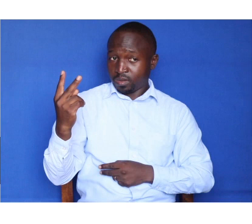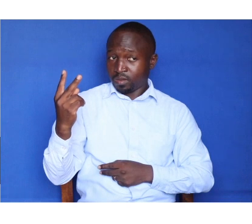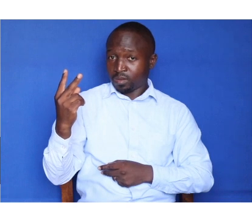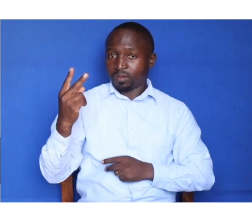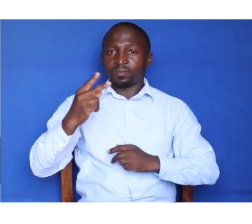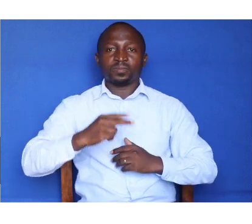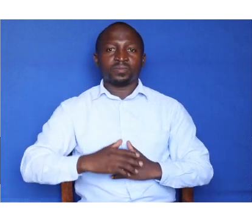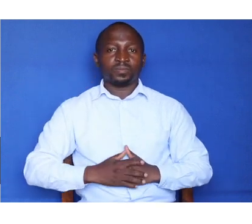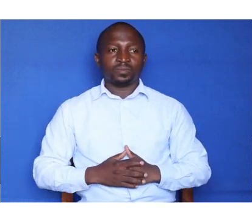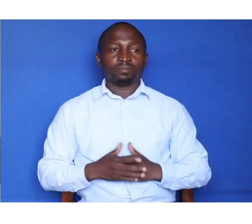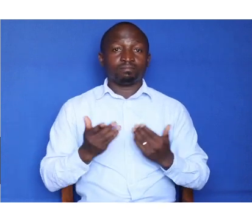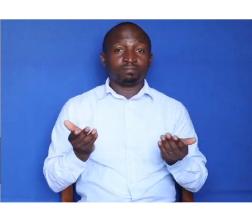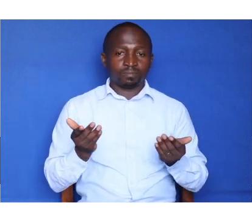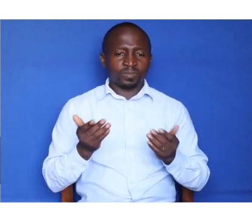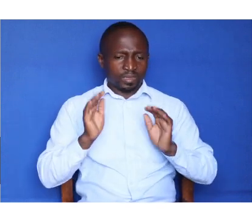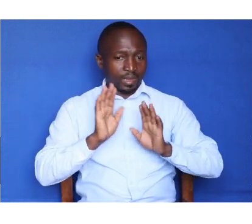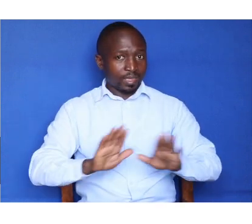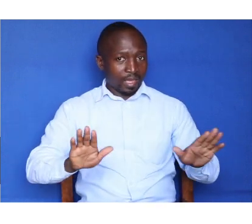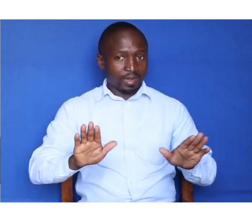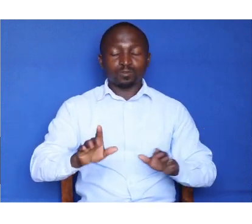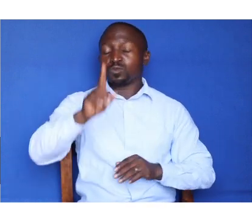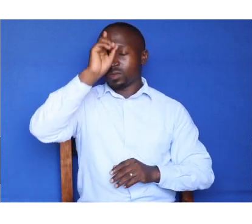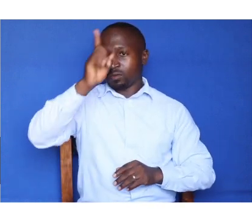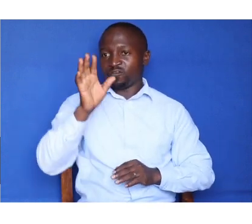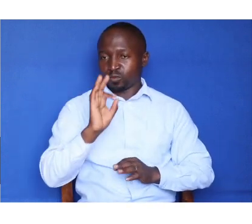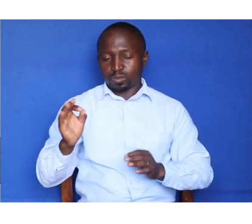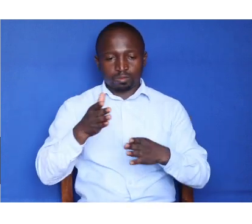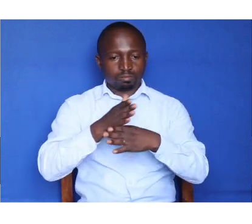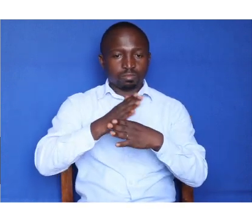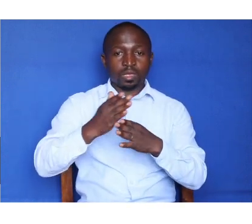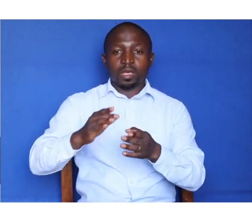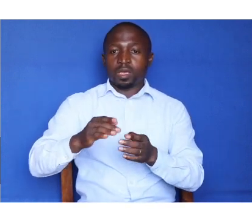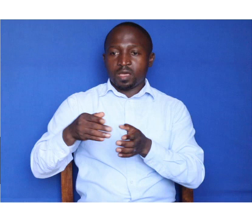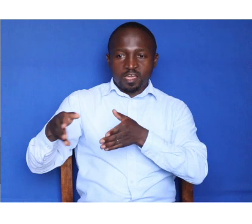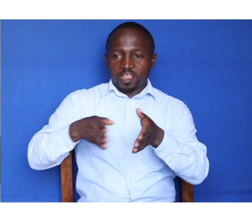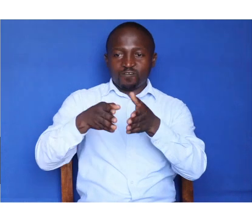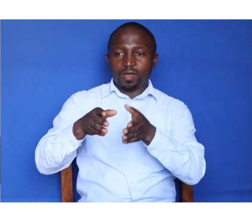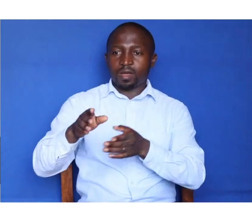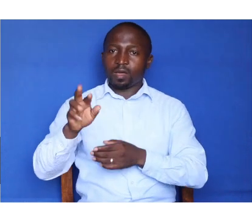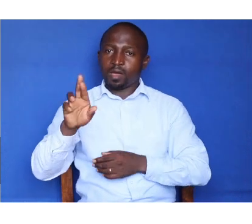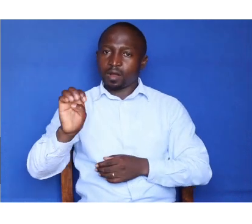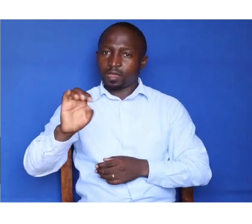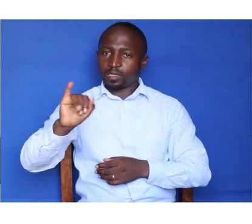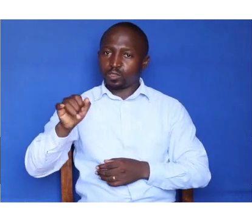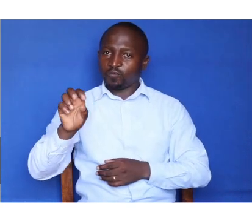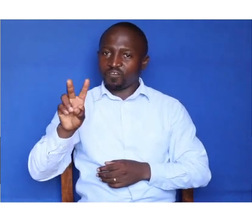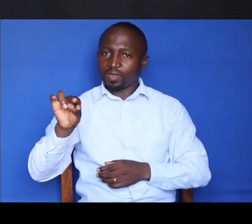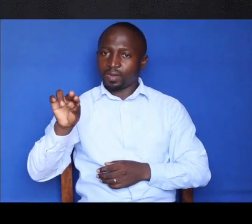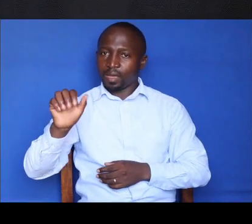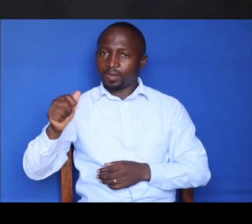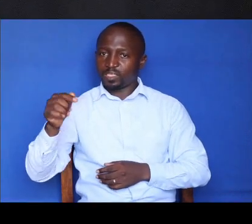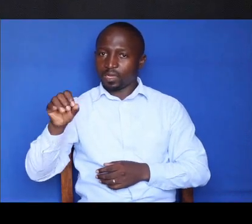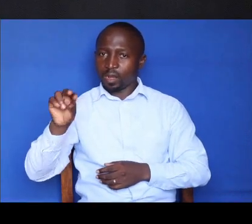number 1 and number 2, we are competent enough with the river rejuvenation. We know for sure